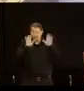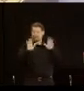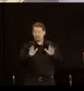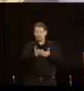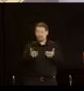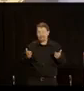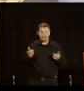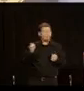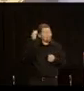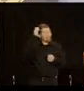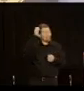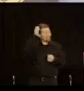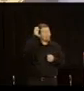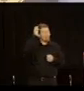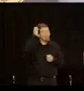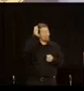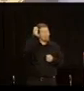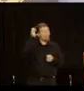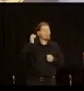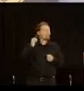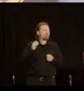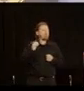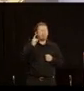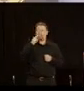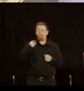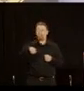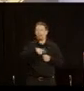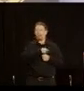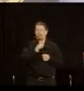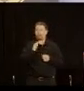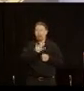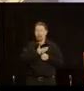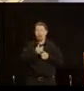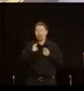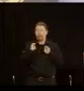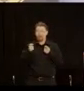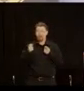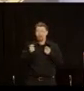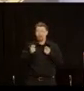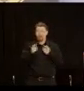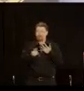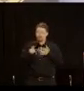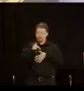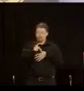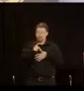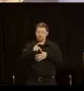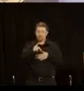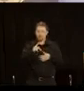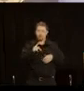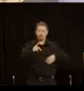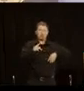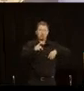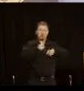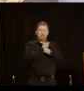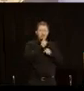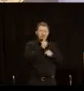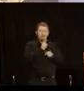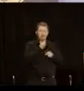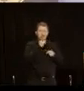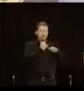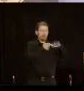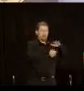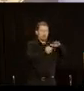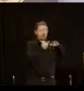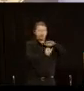cheering section in the back there. But for us, our administration has really prioritized breaking down those silos, making sure that our